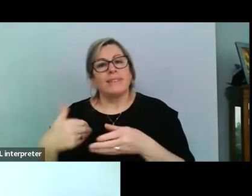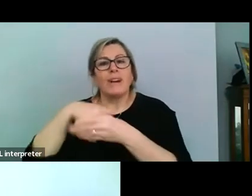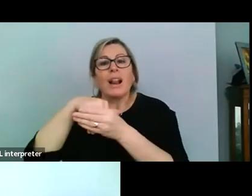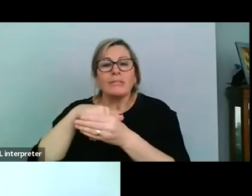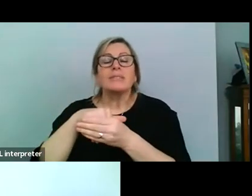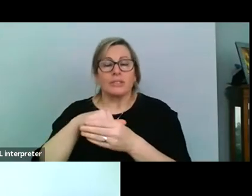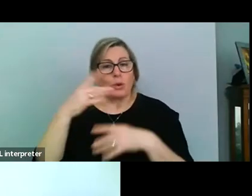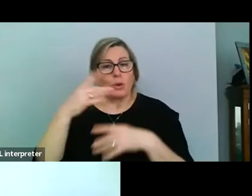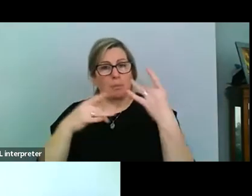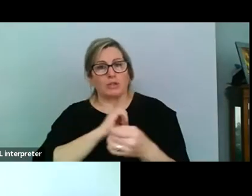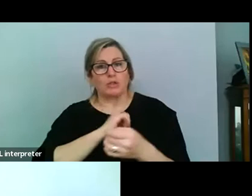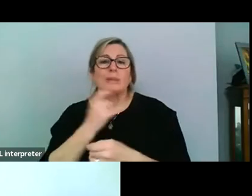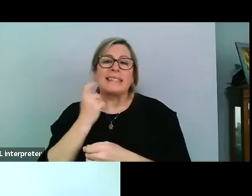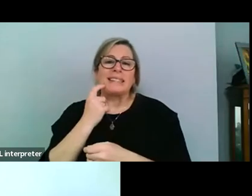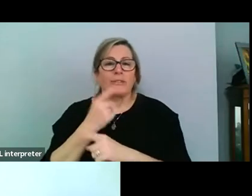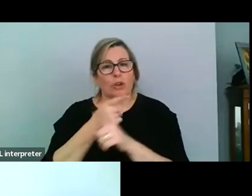out as possible.